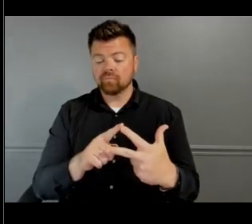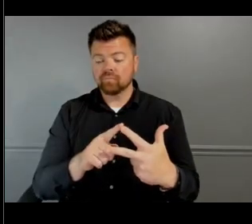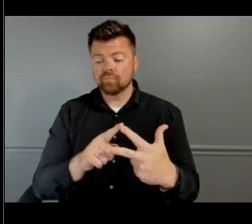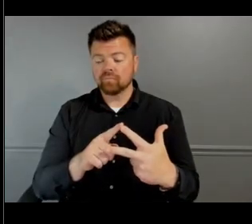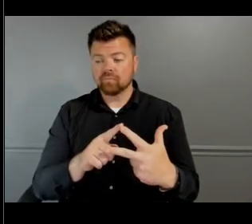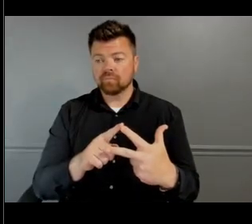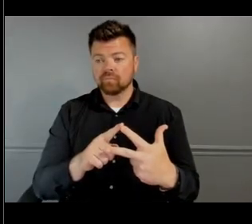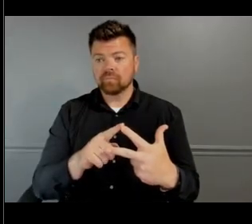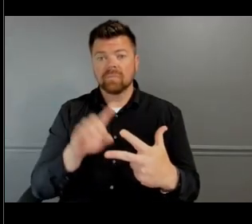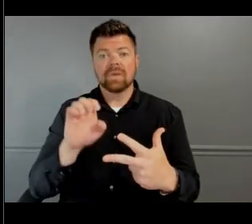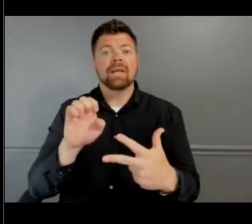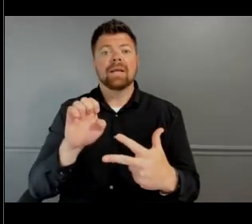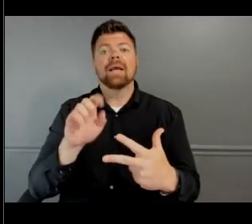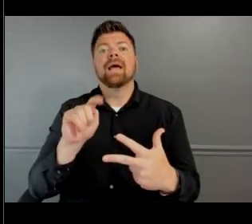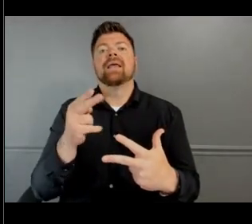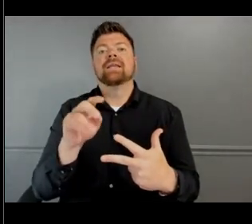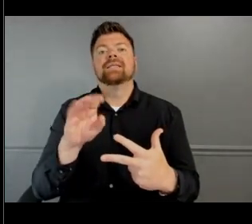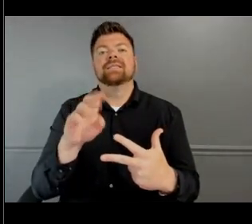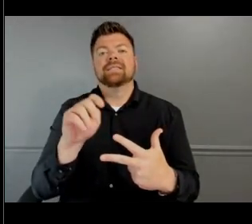Second option, ethnicity.